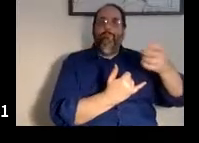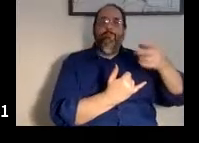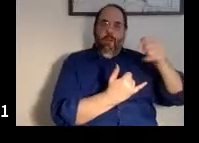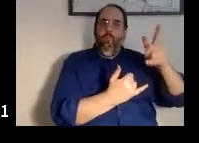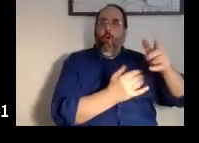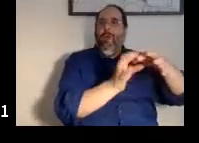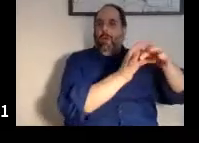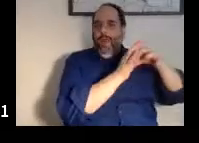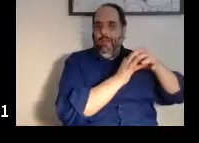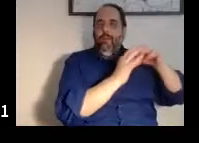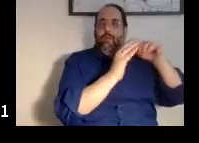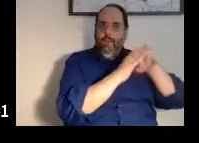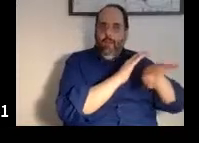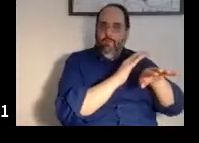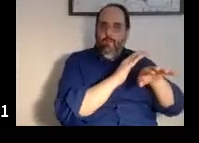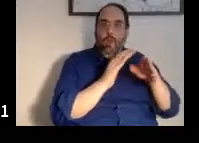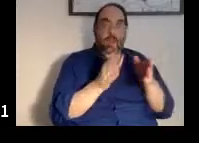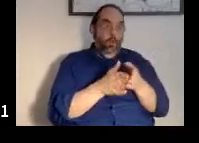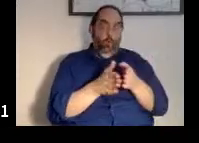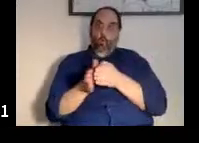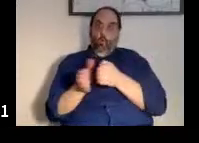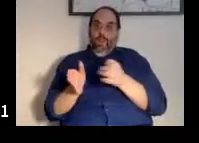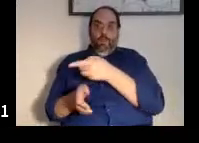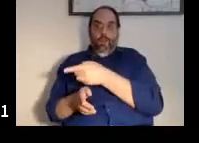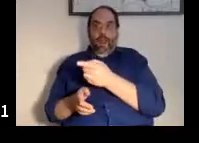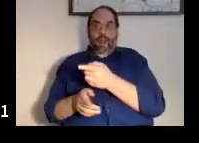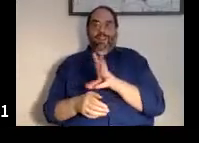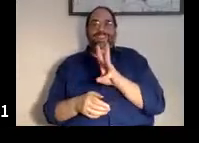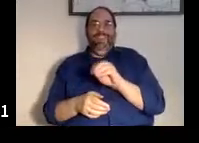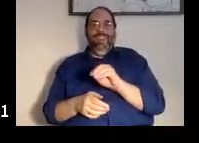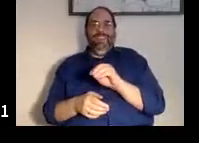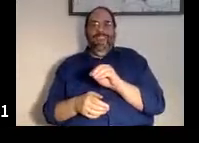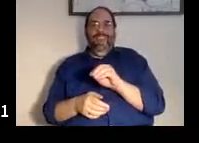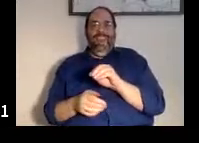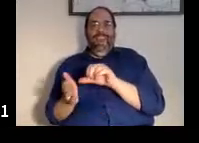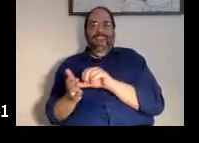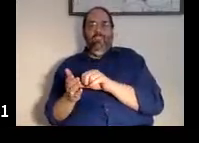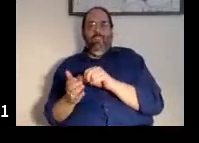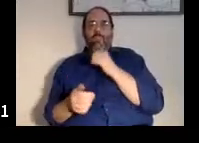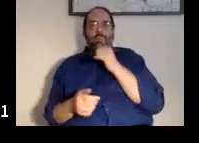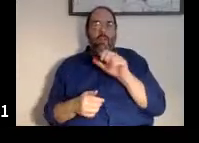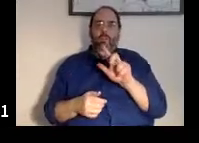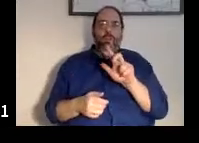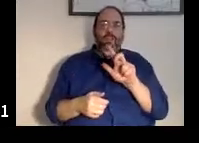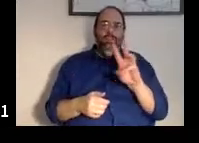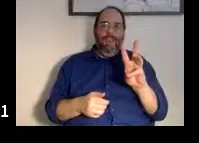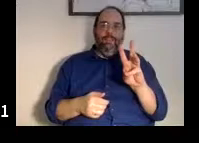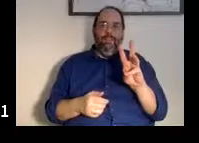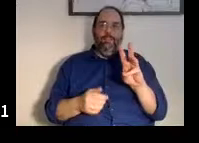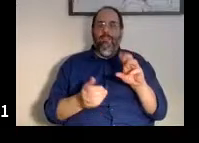And the width of the route now is 60 inches instead of just 36 inches there.